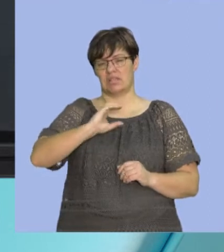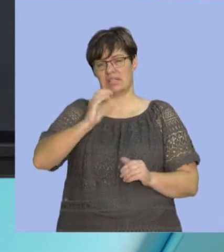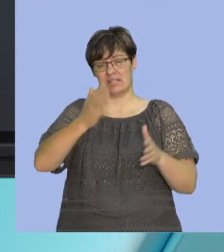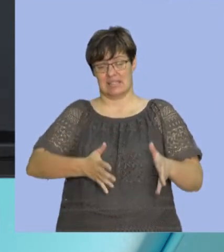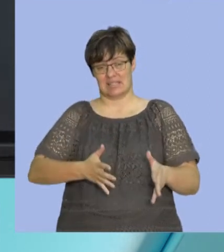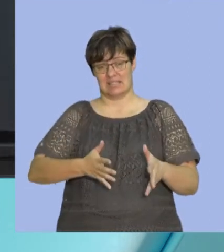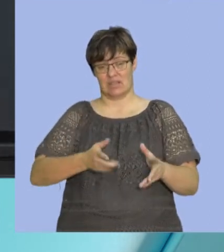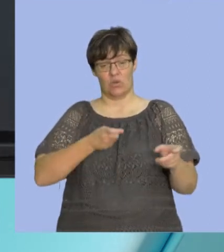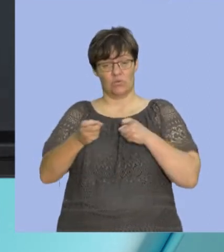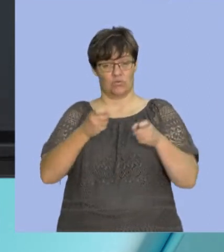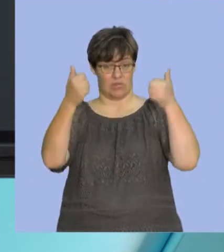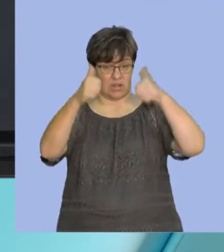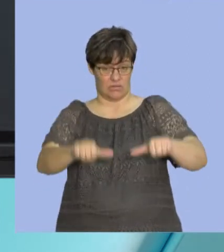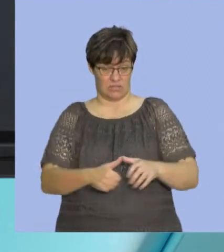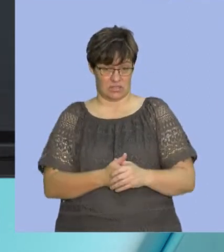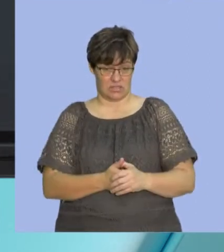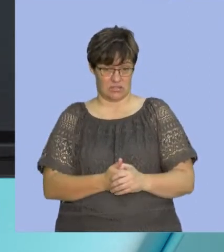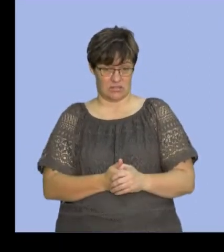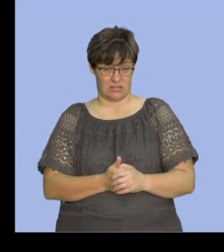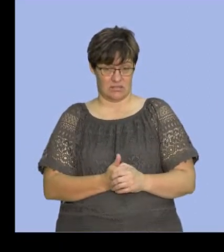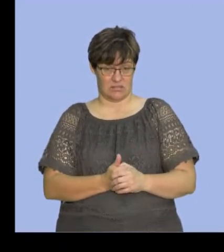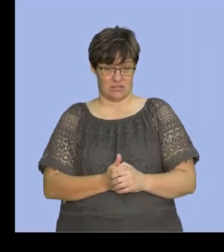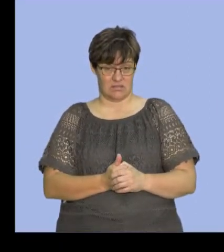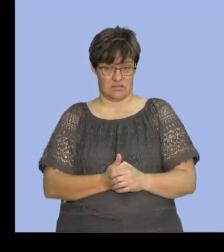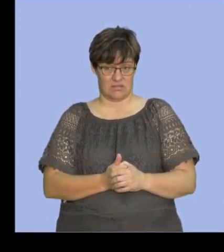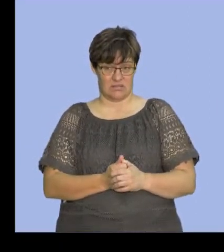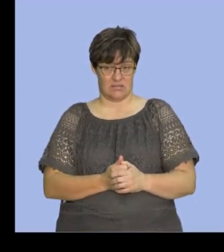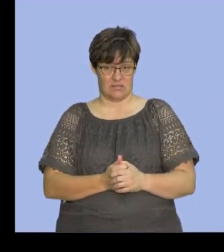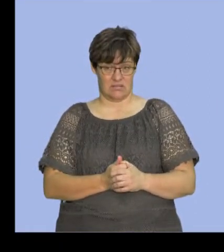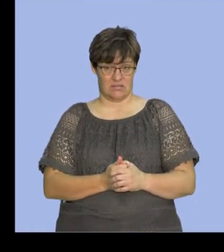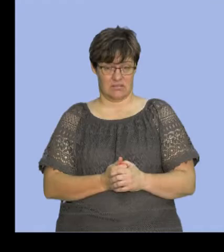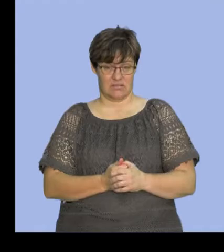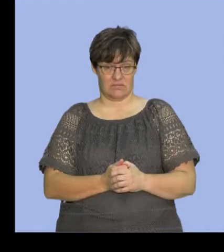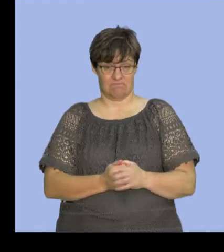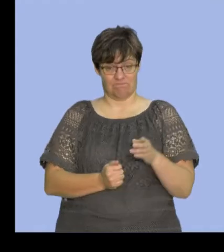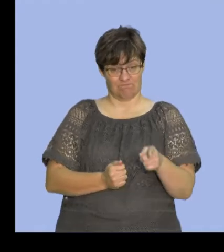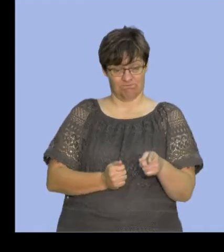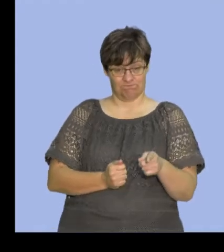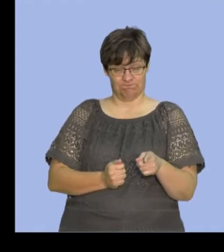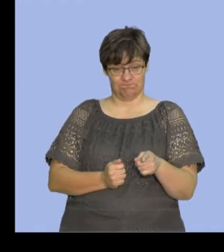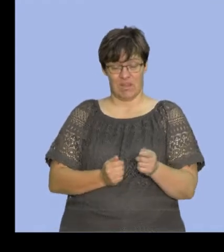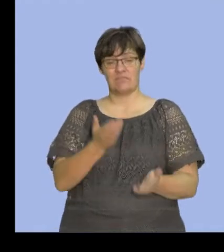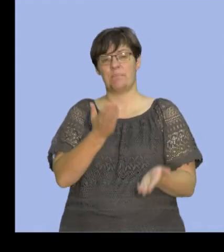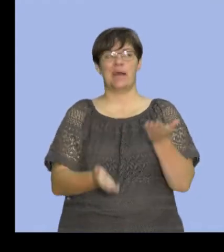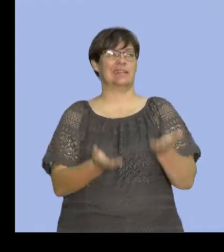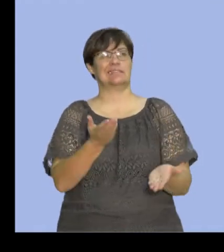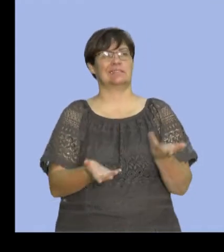okay, and let's do that. There's my creditors control account. It has a balance